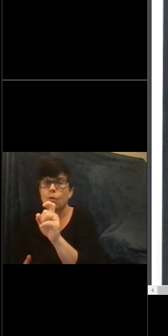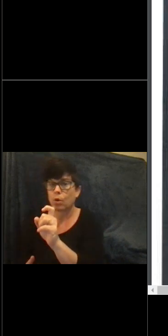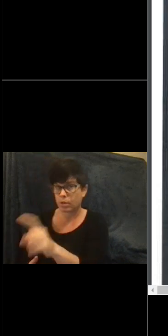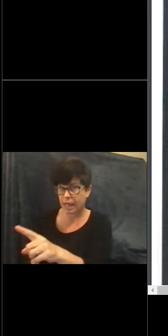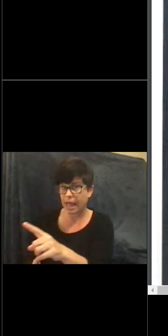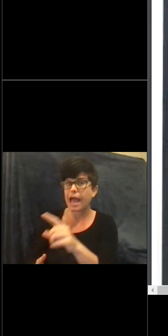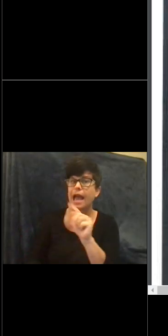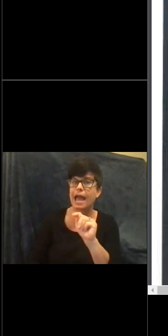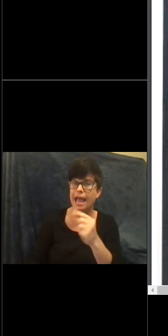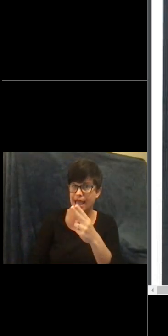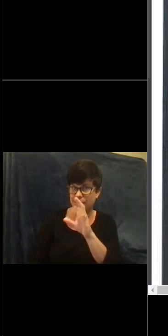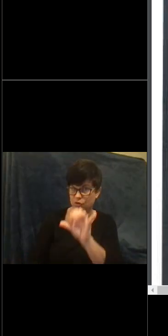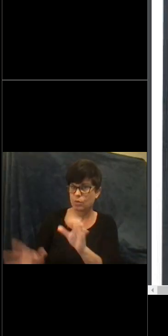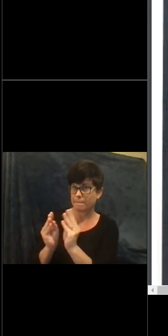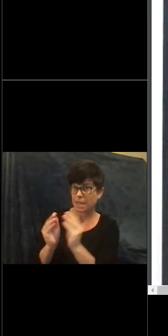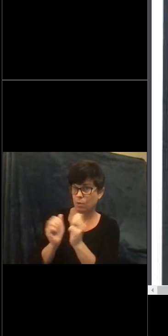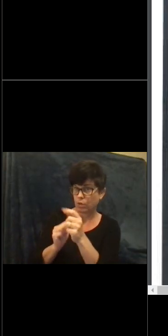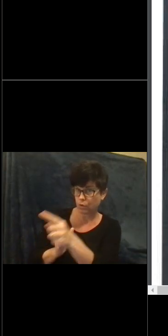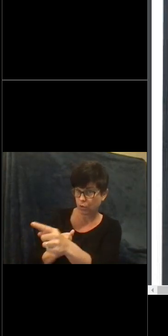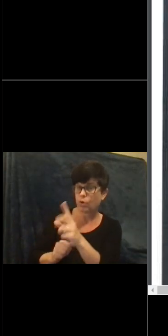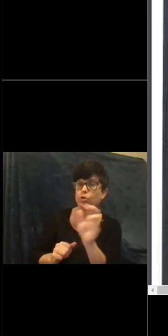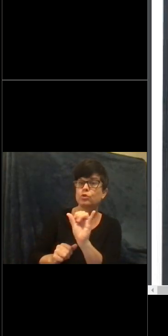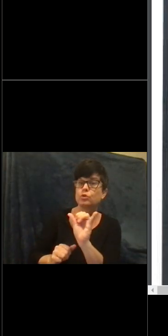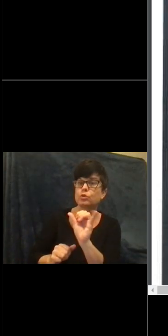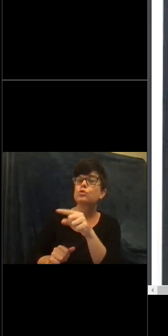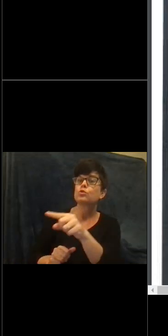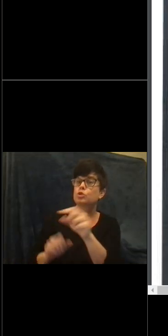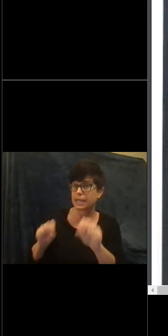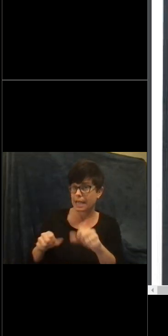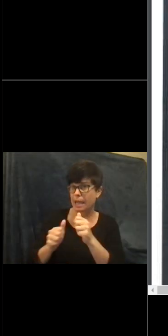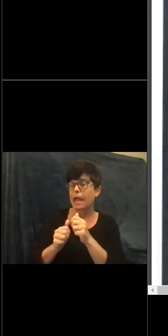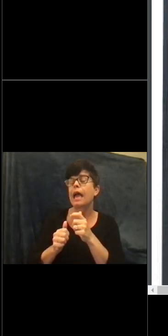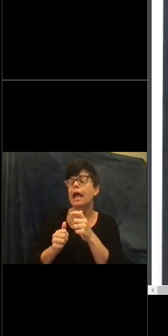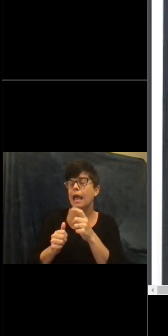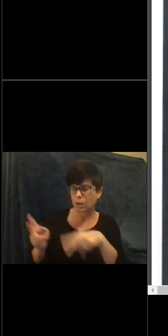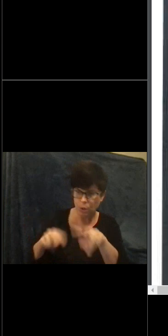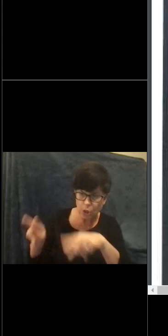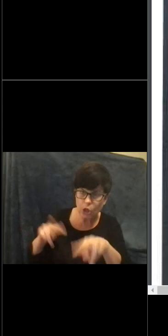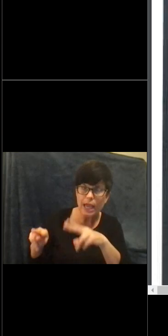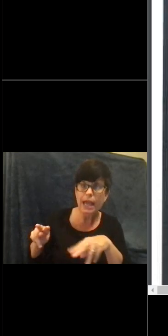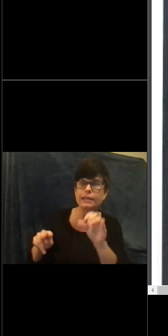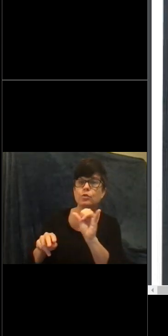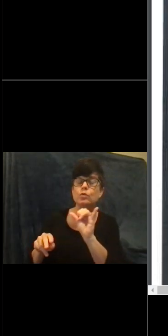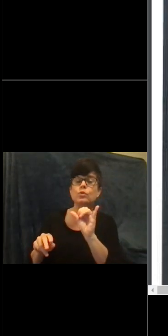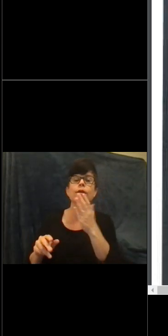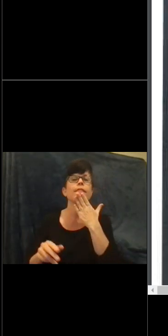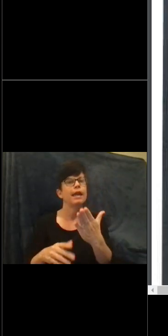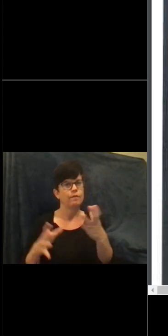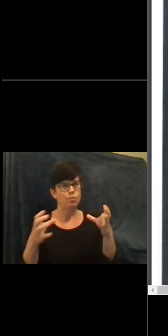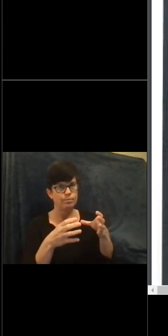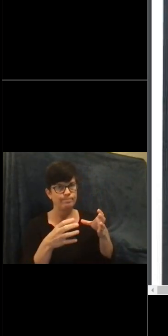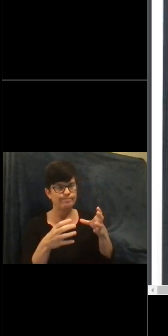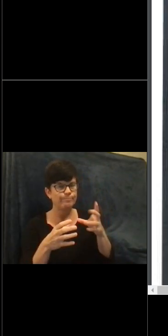can pass on it as well. Thank you. Yeah, thank you for putting that together. And my point was,